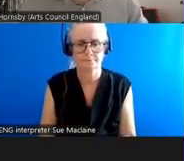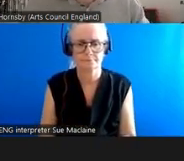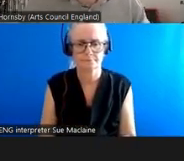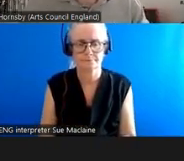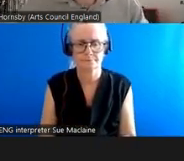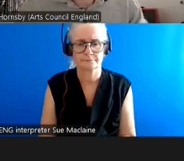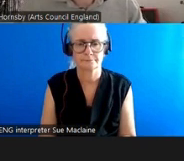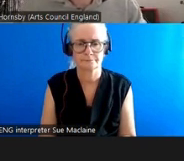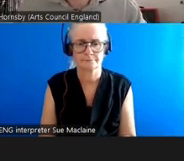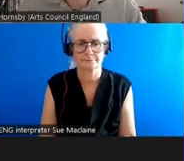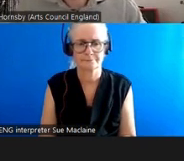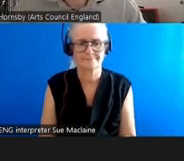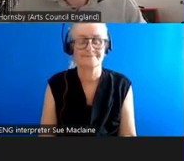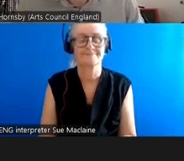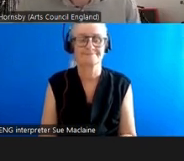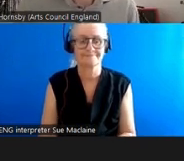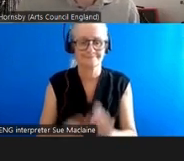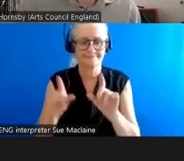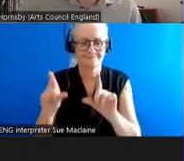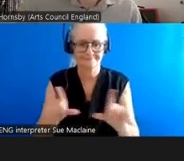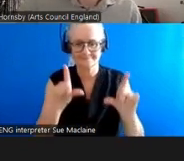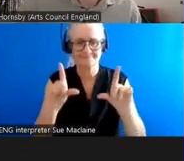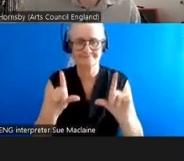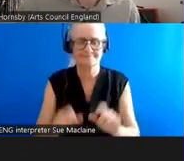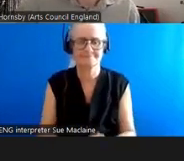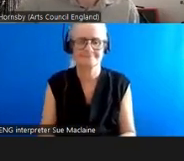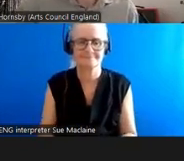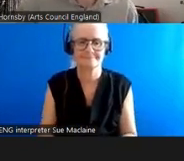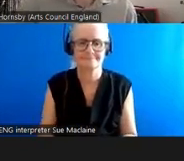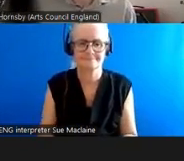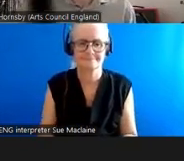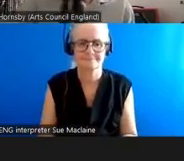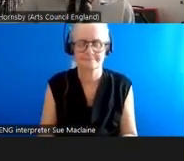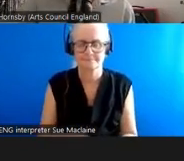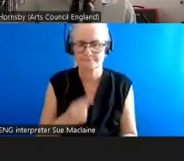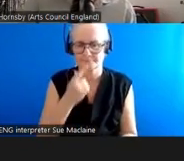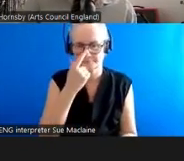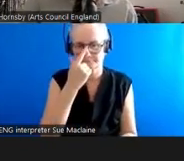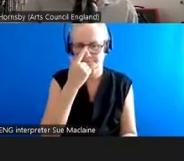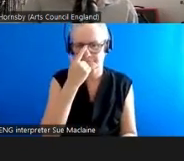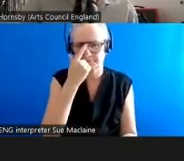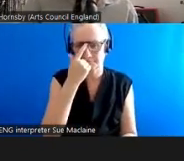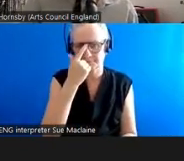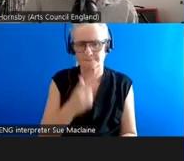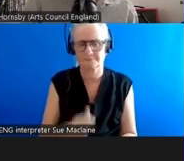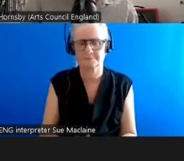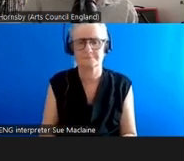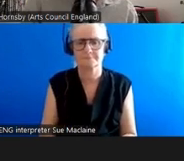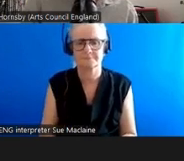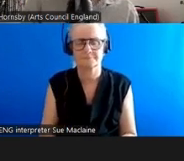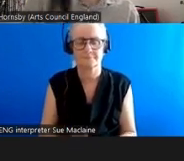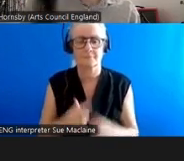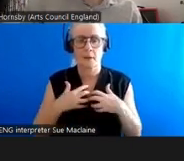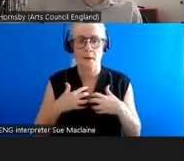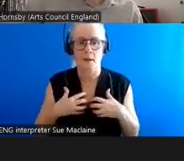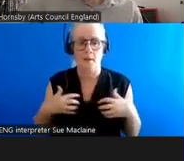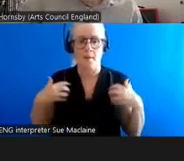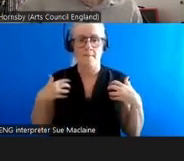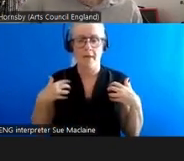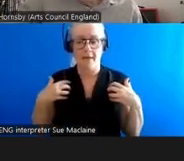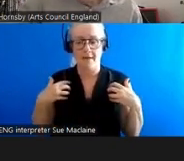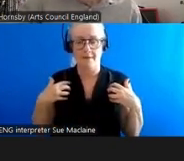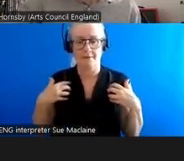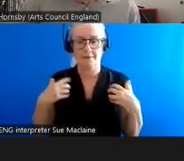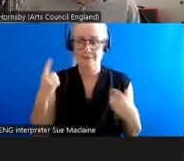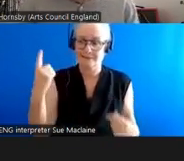I can't move the slide on. There we go. So as Lee was saying, the ambitions of mayors are significant, and